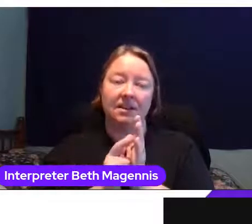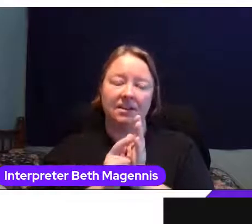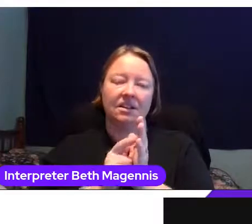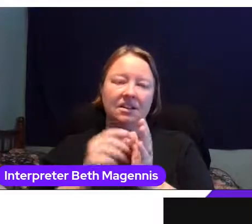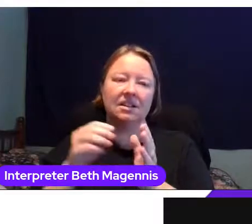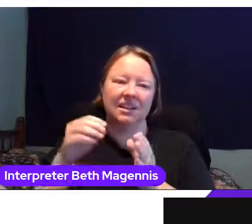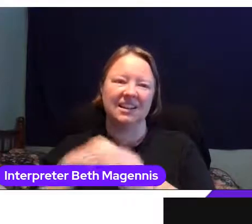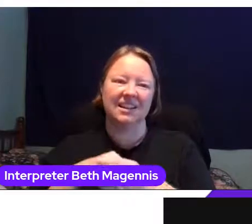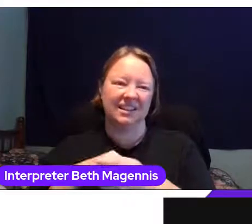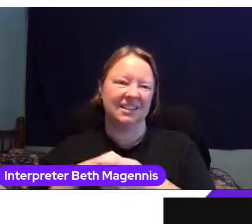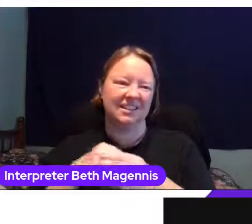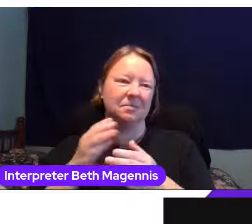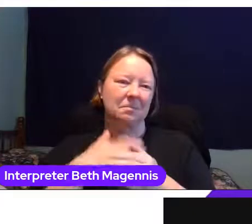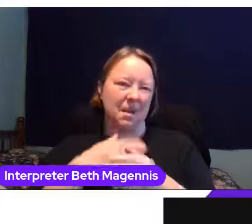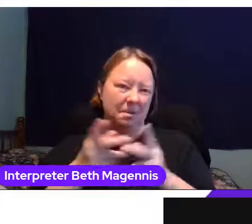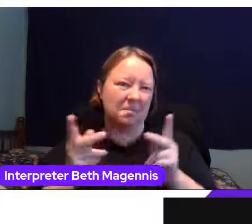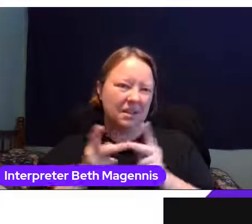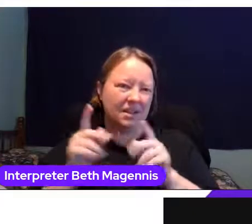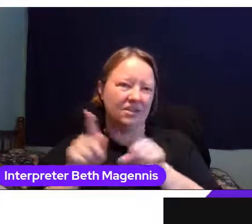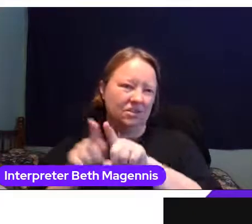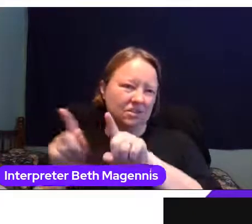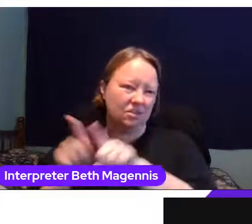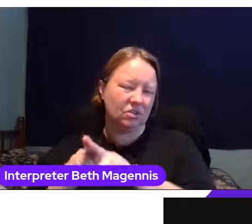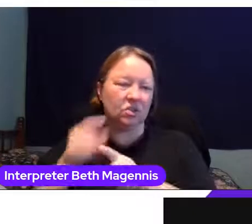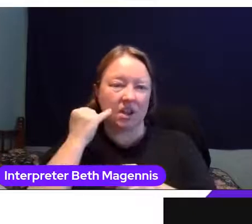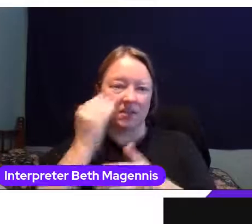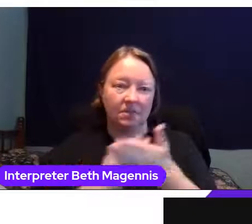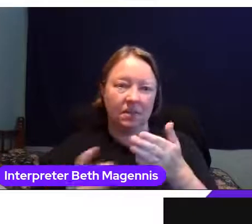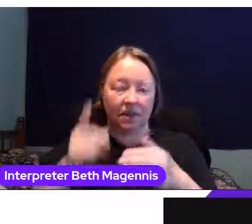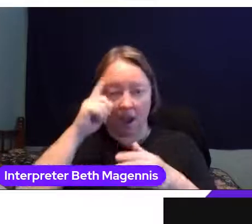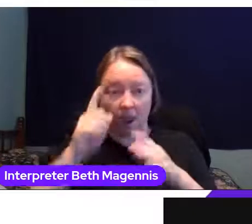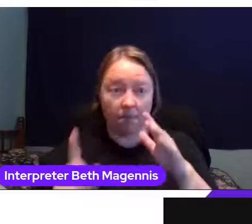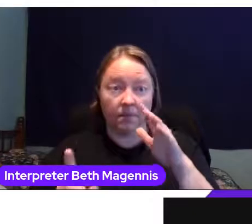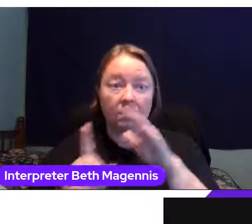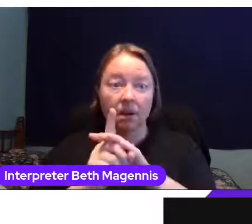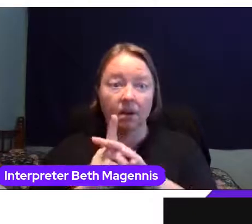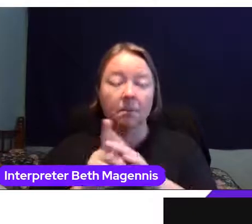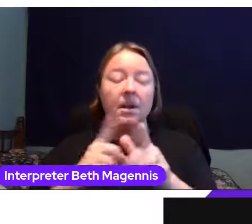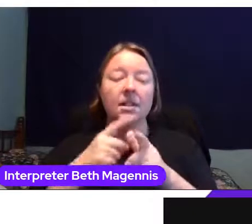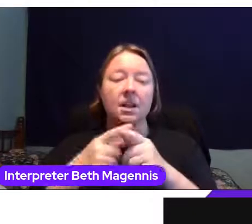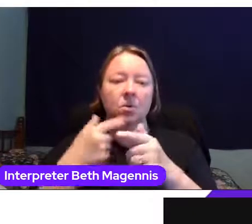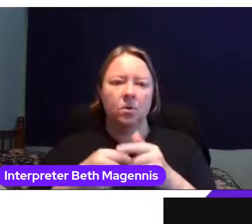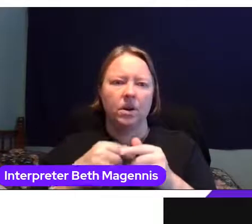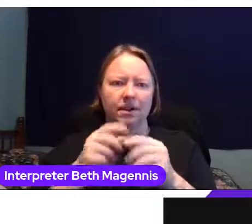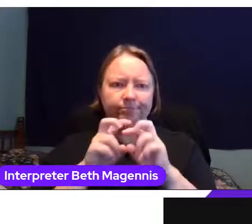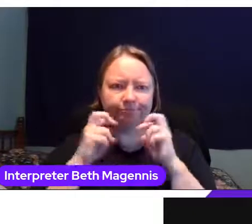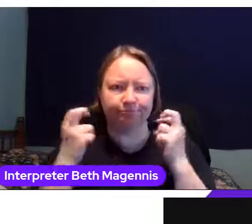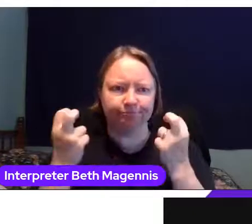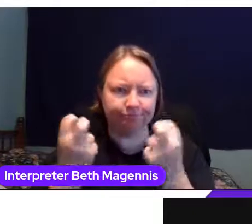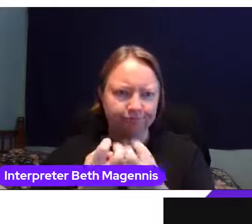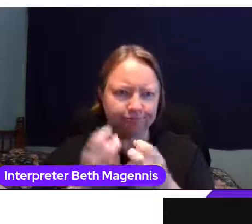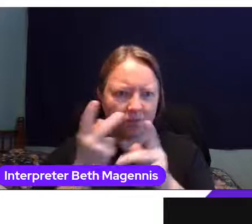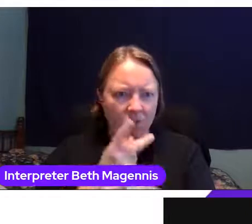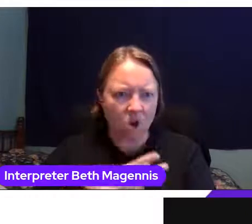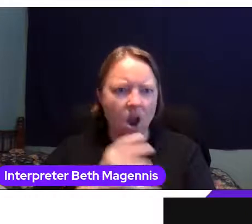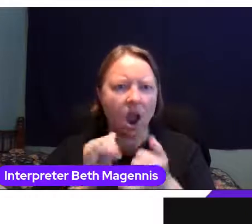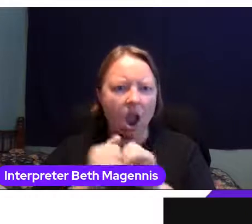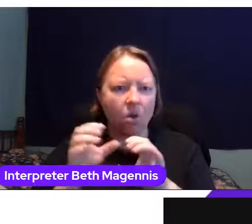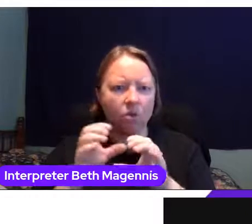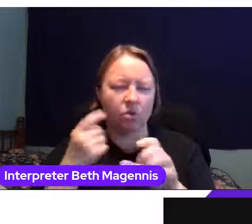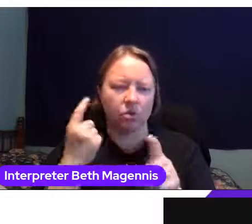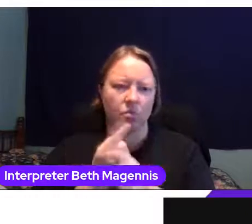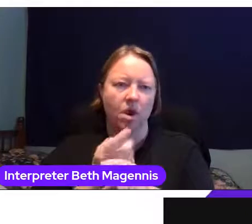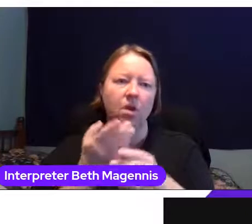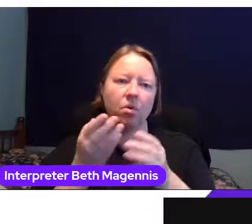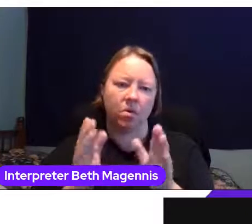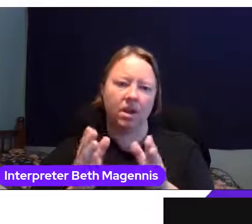as, you know, something comes up, we put all of our heads together and we're trying to figure out how do we get this taken care of the correct way.